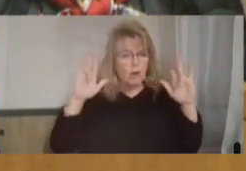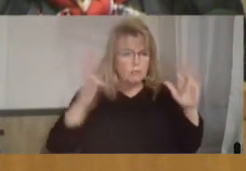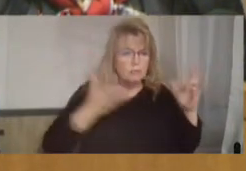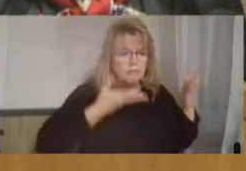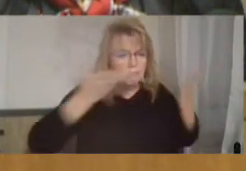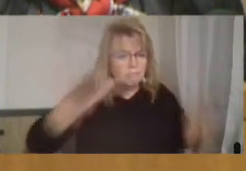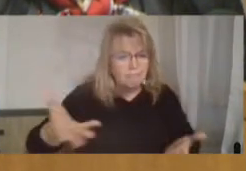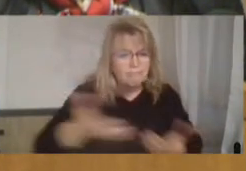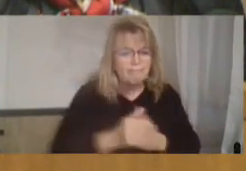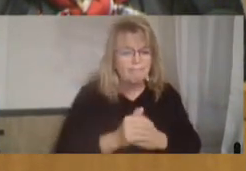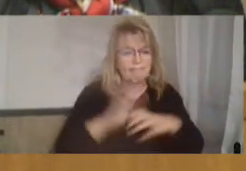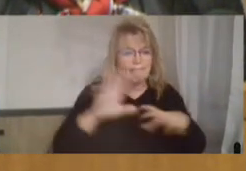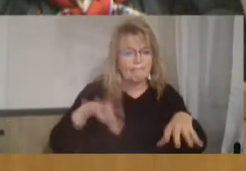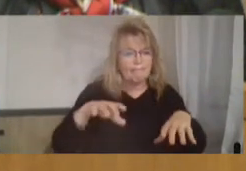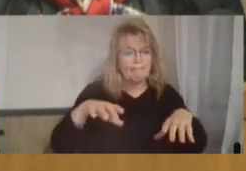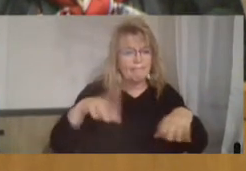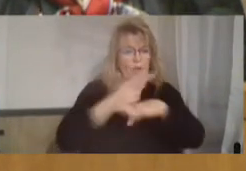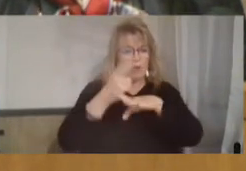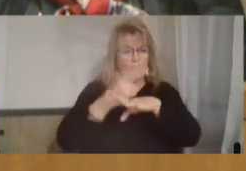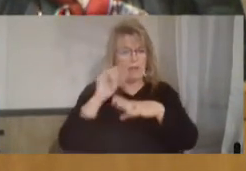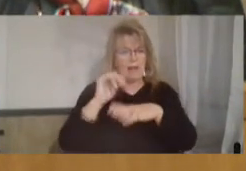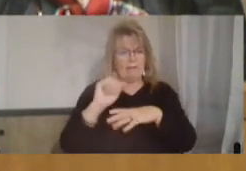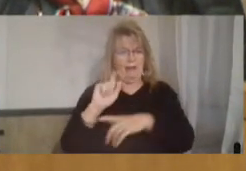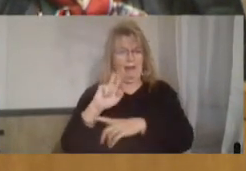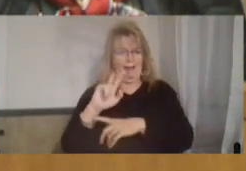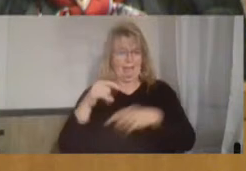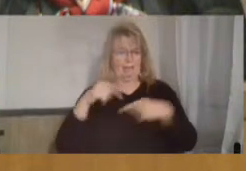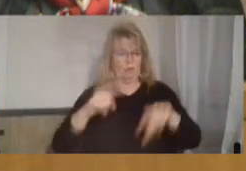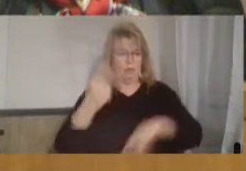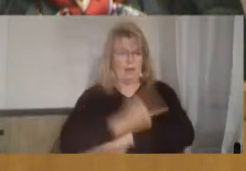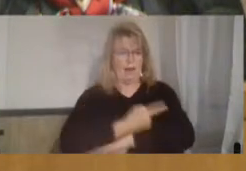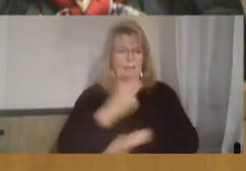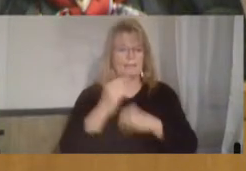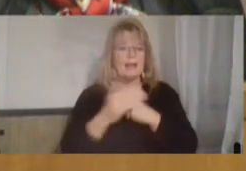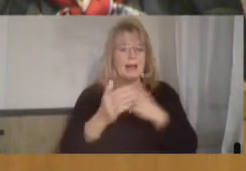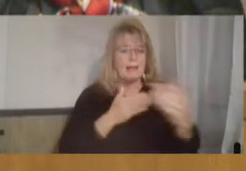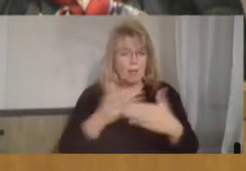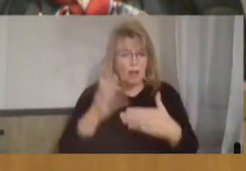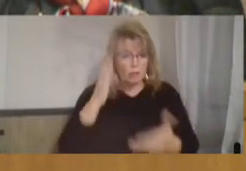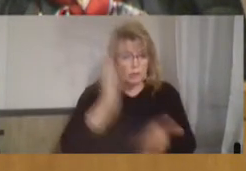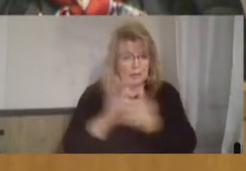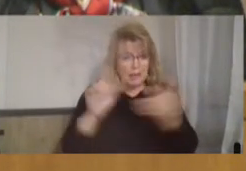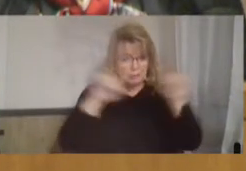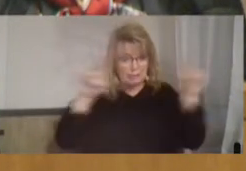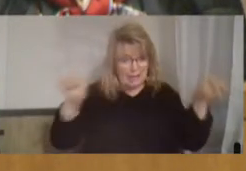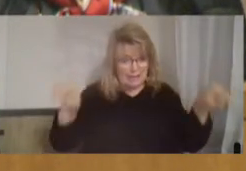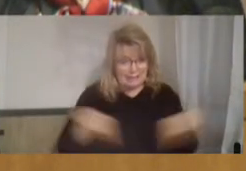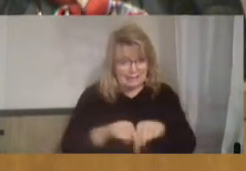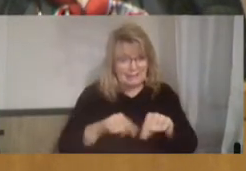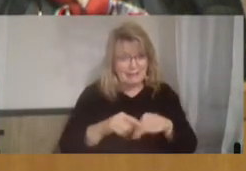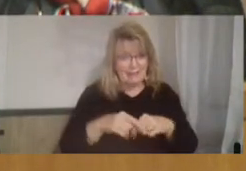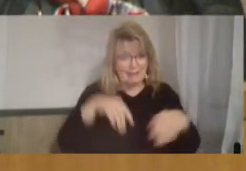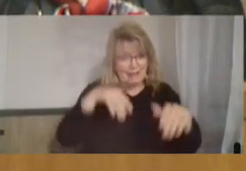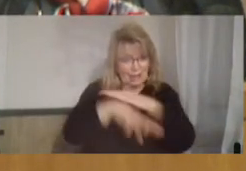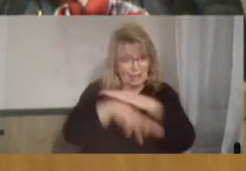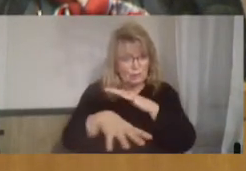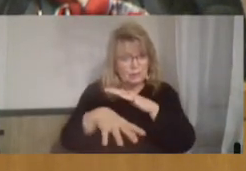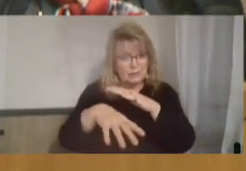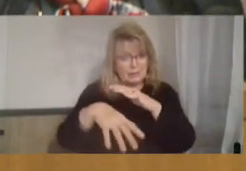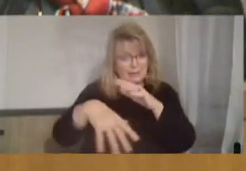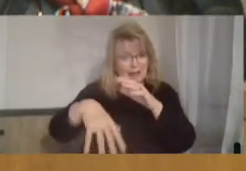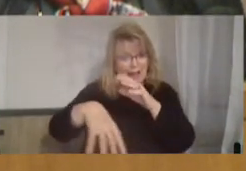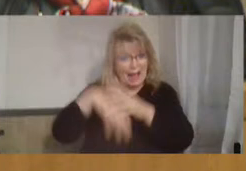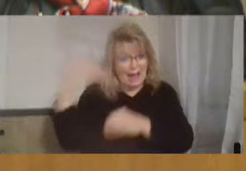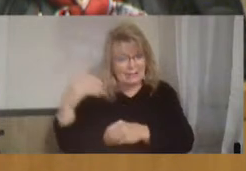take up that alleyway throughout the day. Even though there are stop signs at the entrance and exit points of our garage,